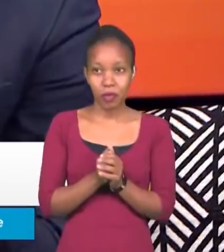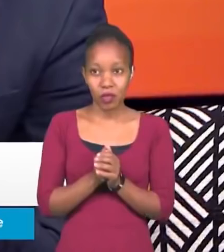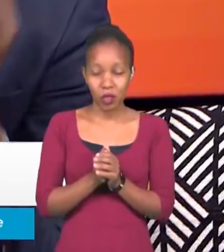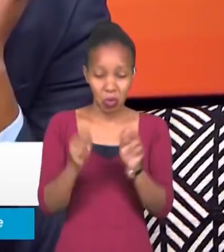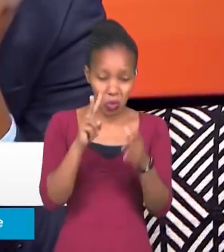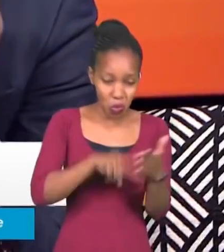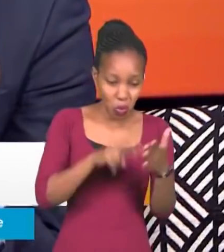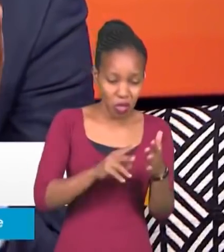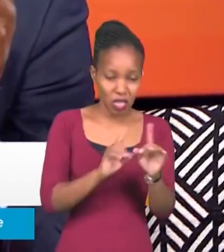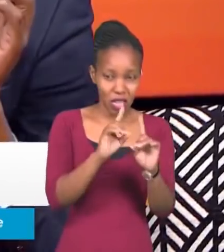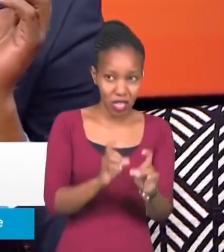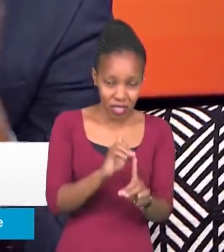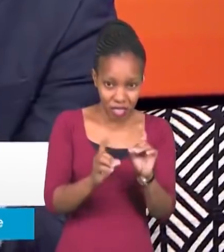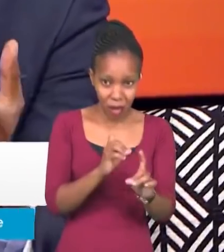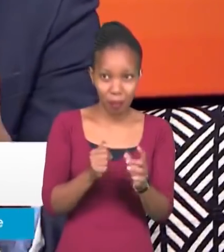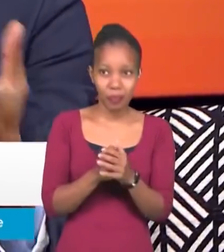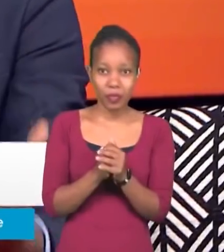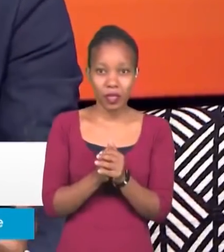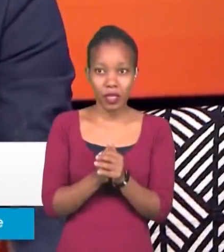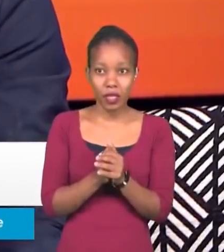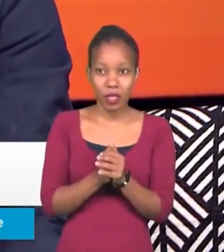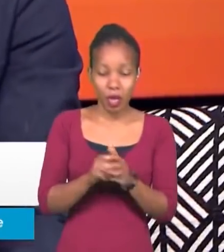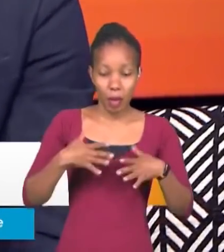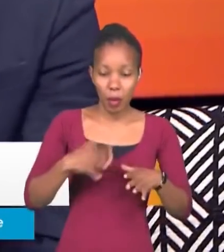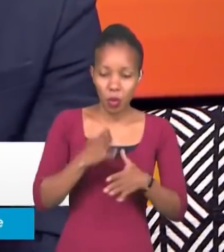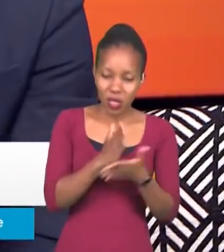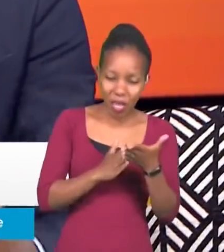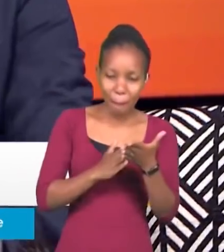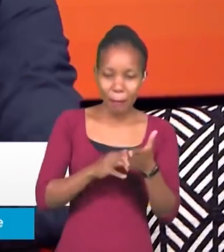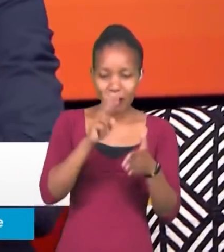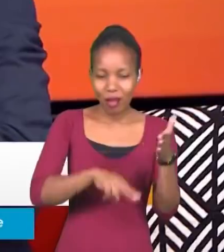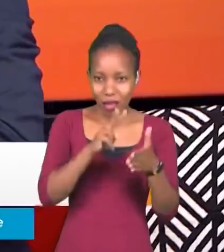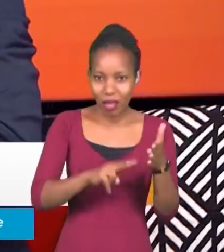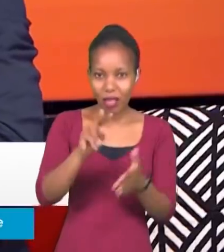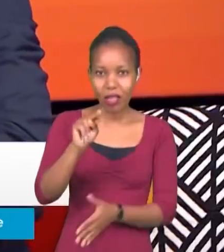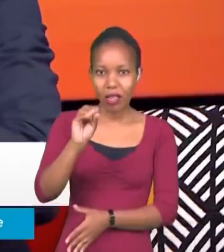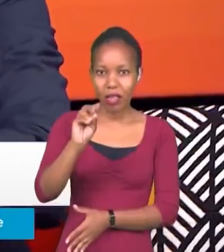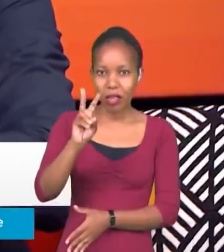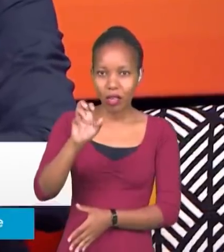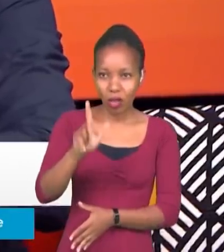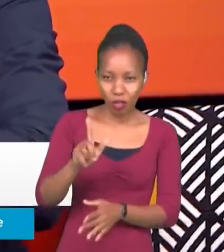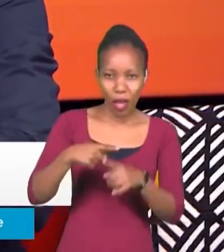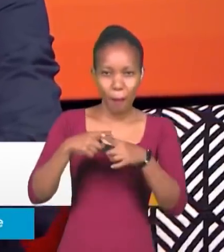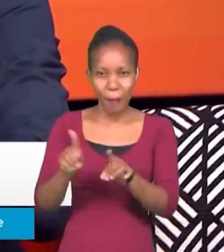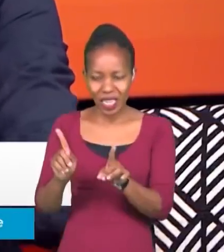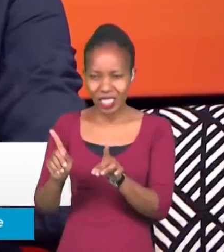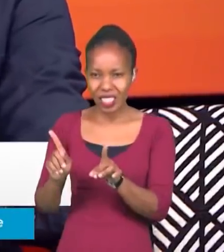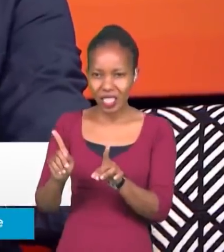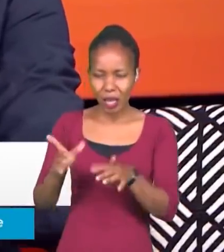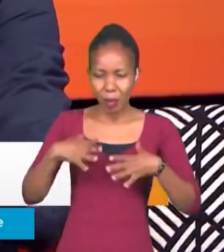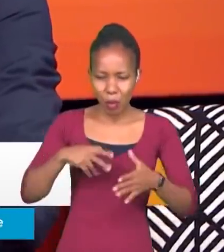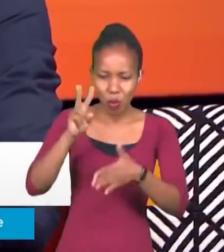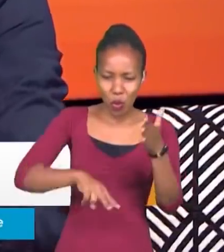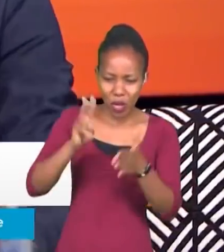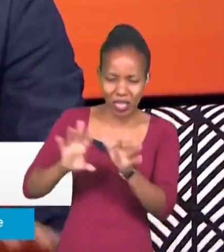but there. Yeah. You can do a novel. Mm. The people who are actually enthusiasts. Mm-hmm. But there's some funny culture of not reading.